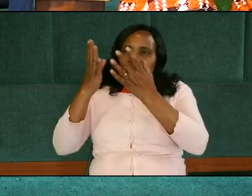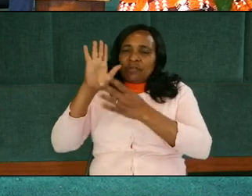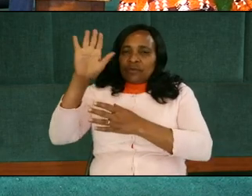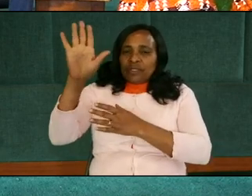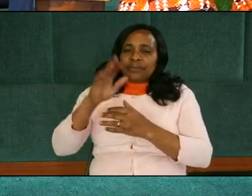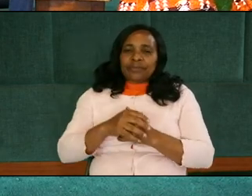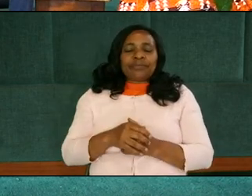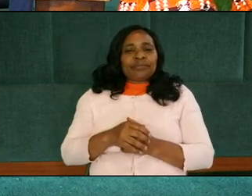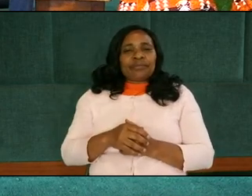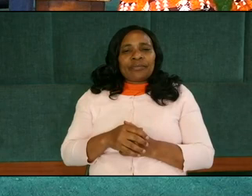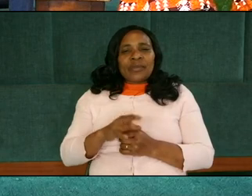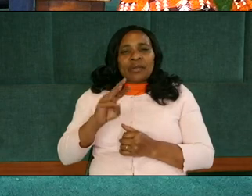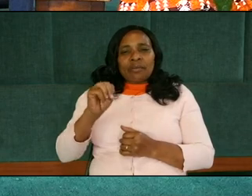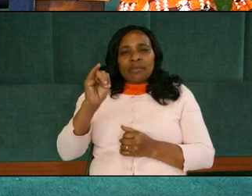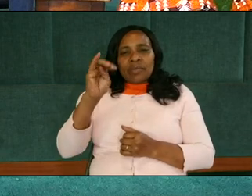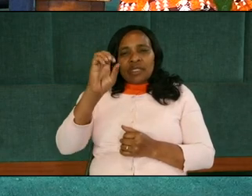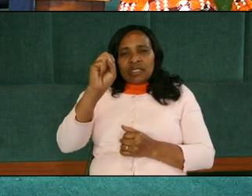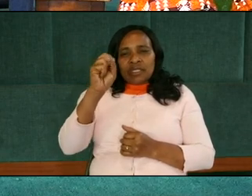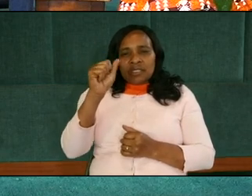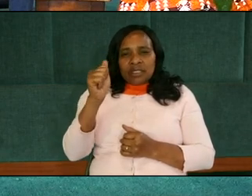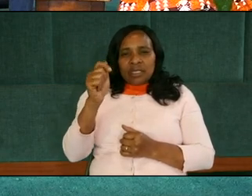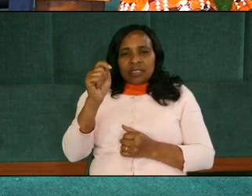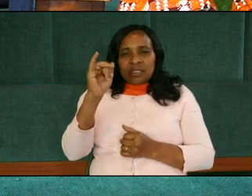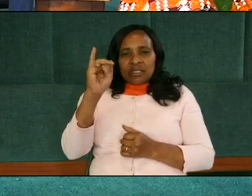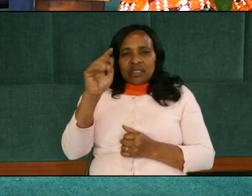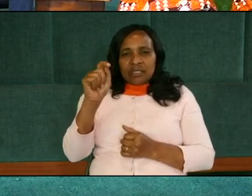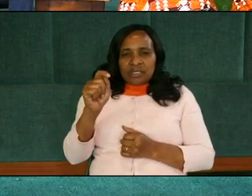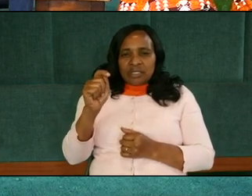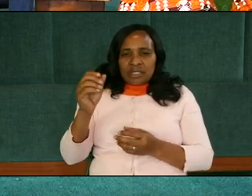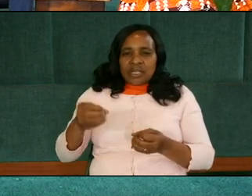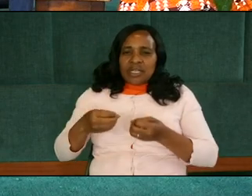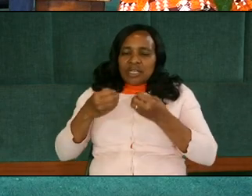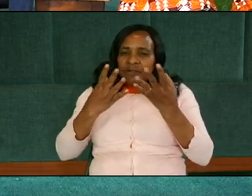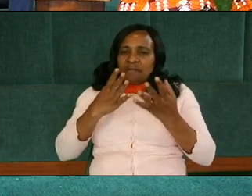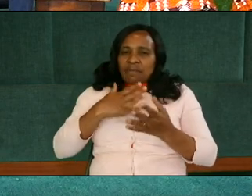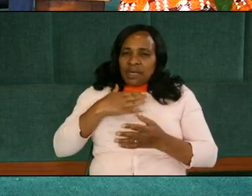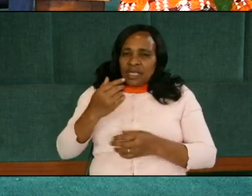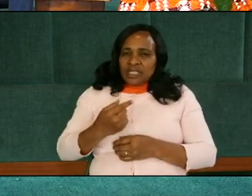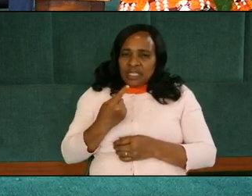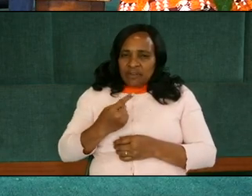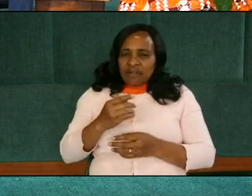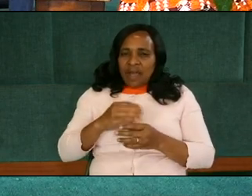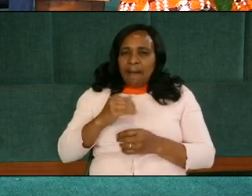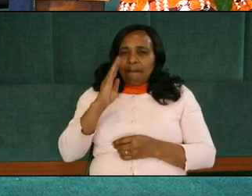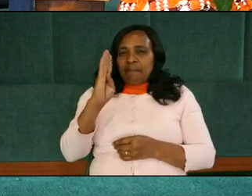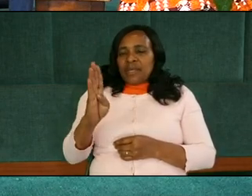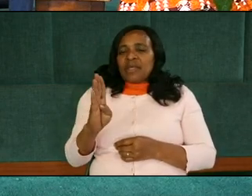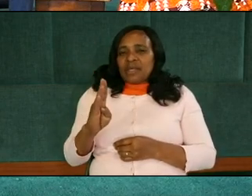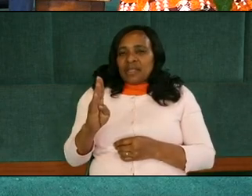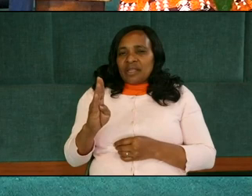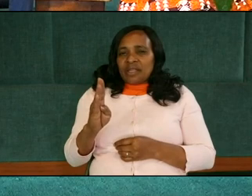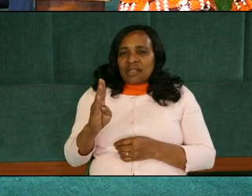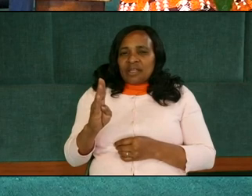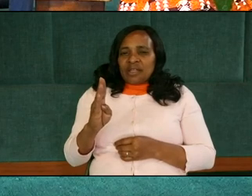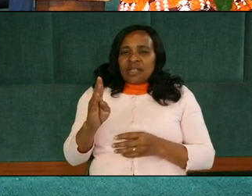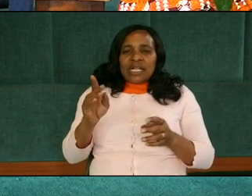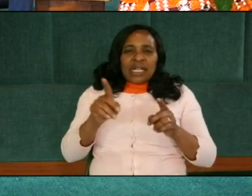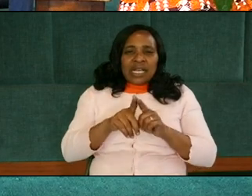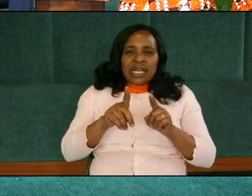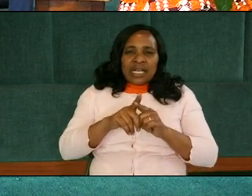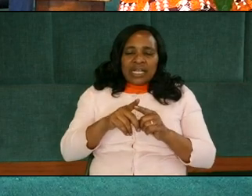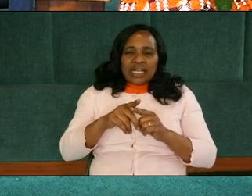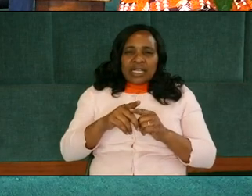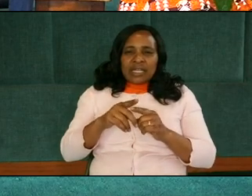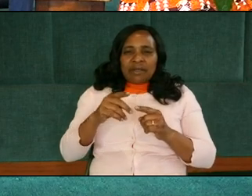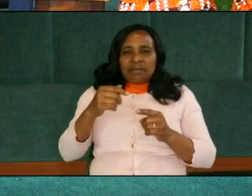Misati? Yes. So looking at it, I'd give myself a B on that. Like me, an